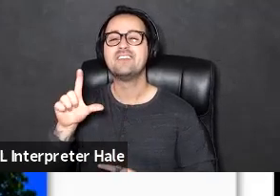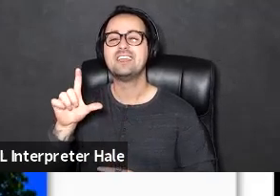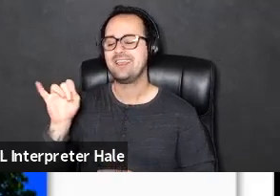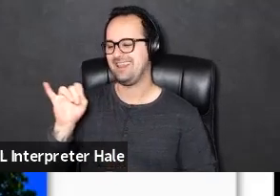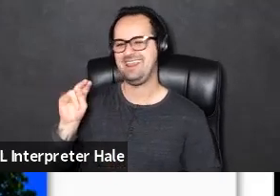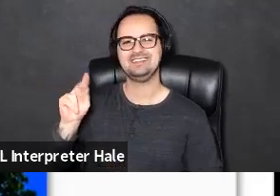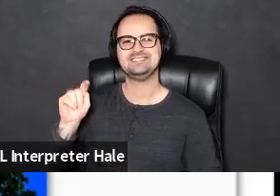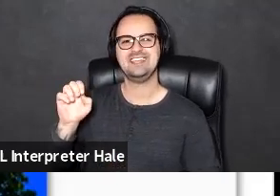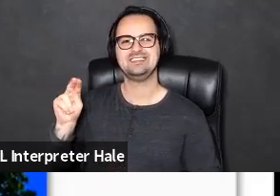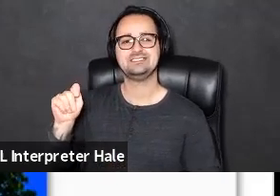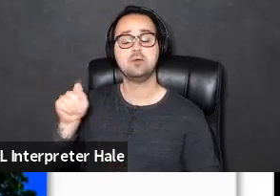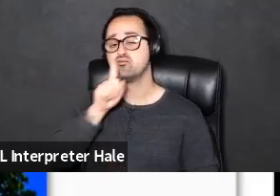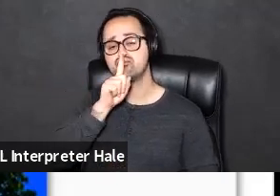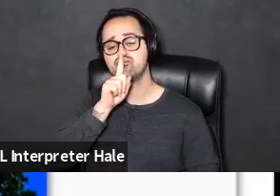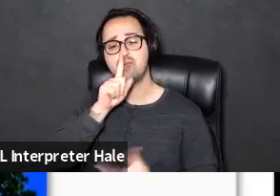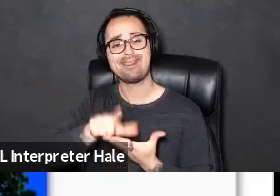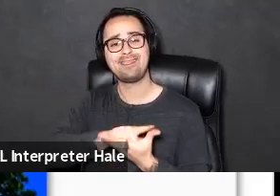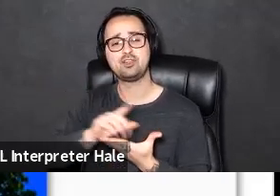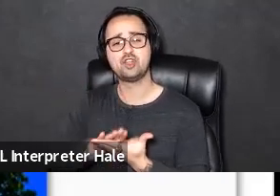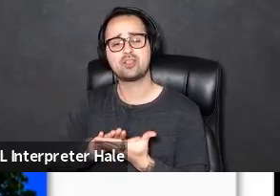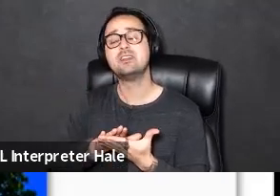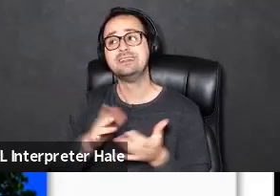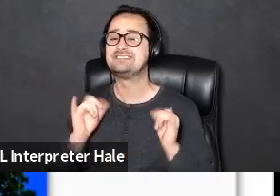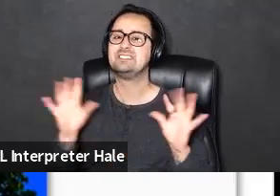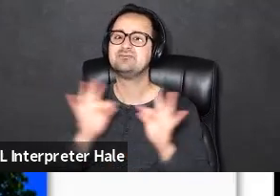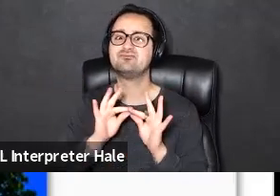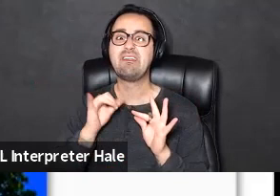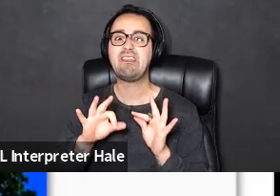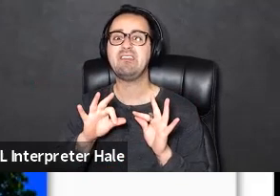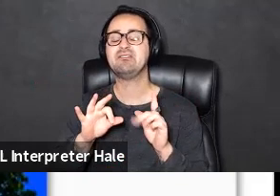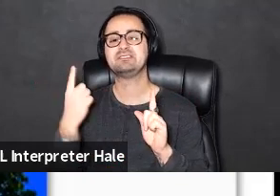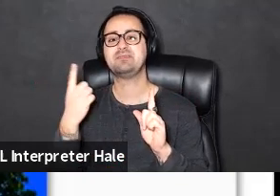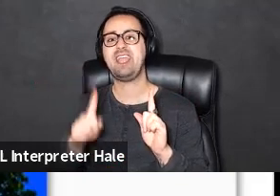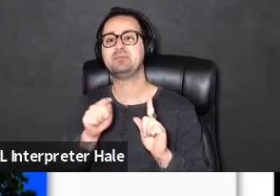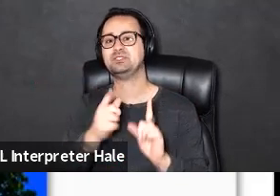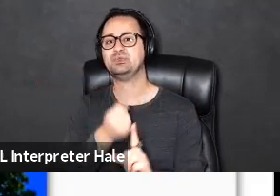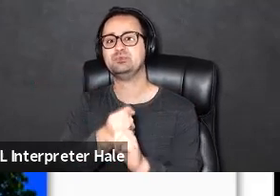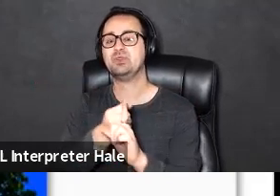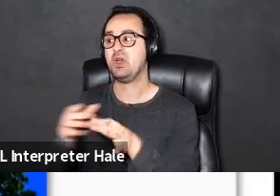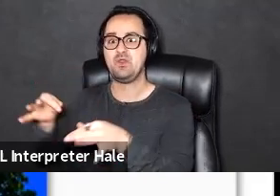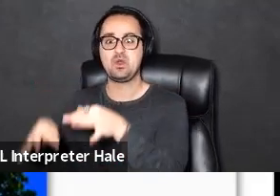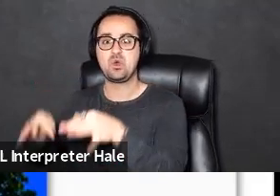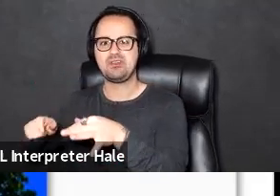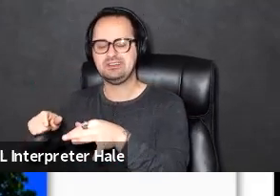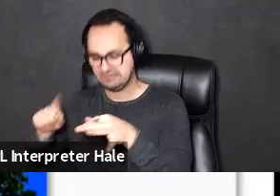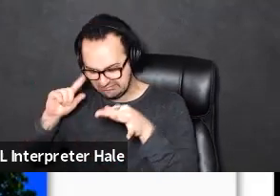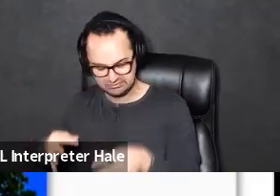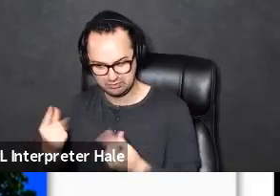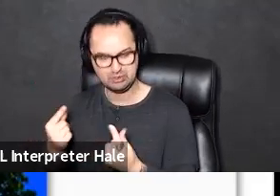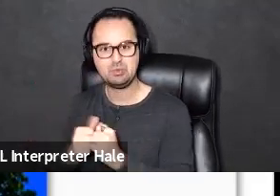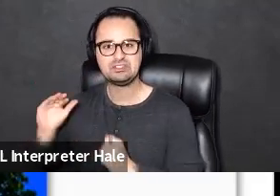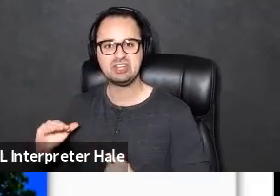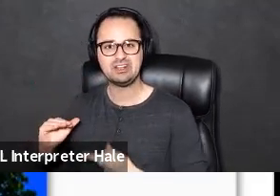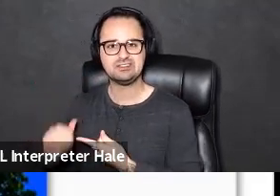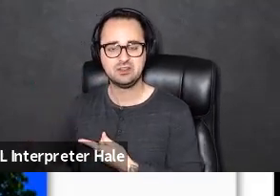document, it can be a critical document when if something should happen to you and the courts need to make decisions about what to do next with your child. The other